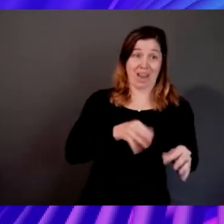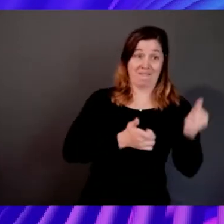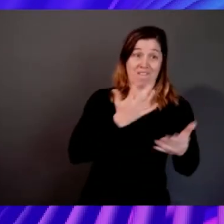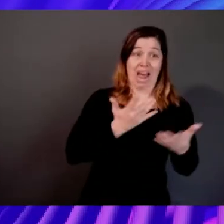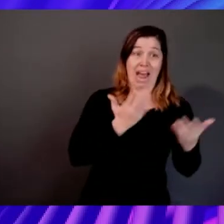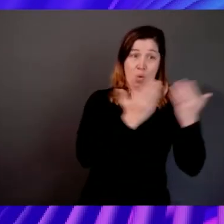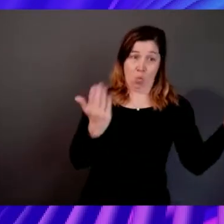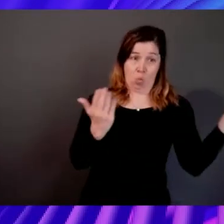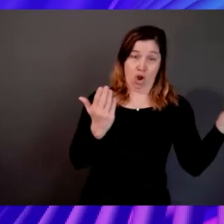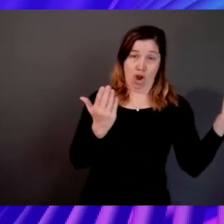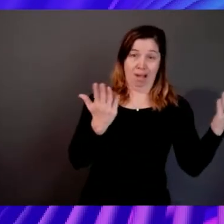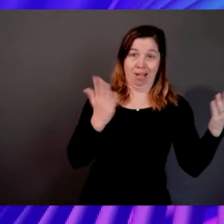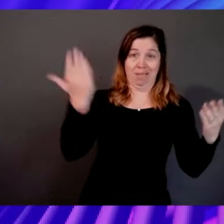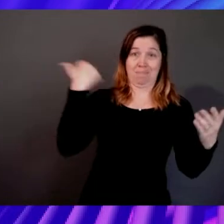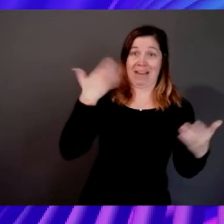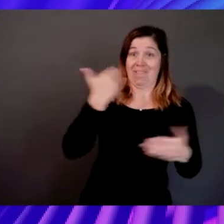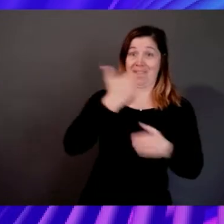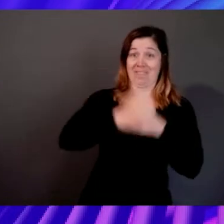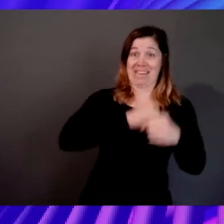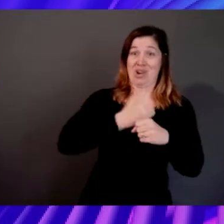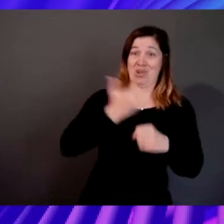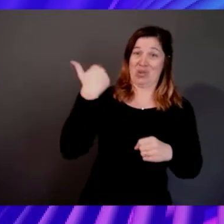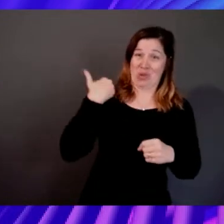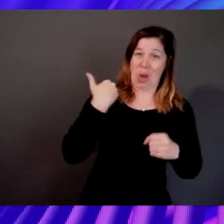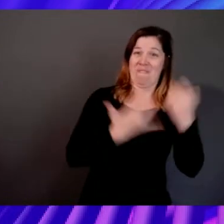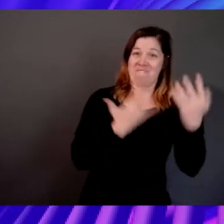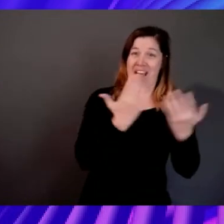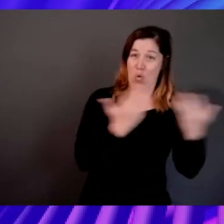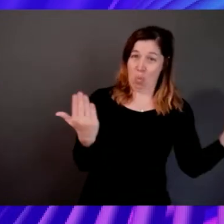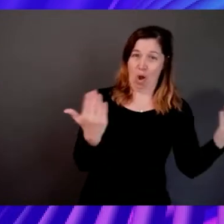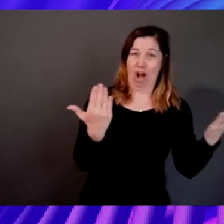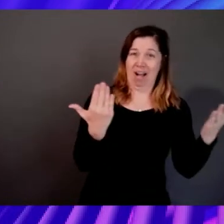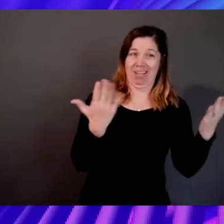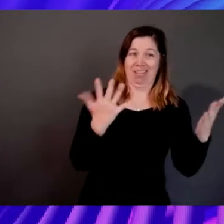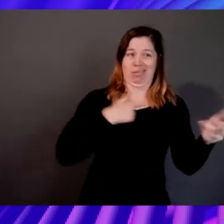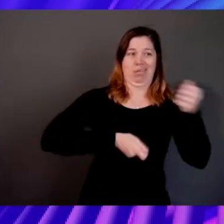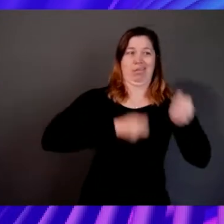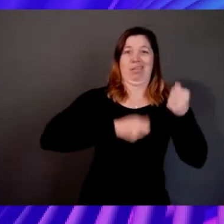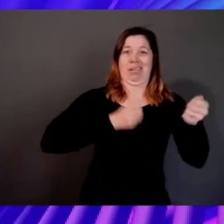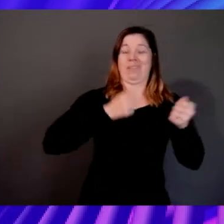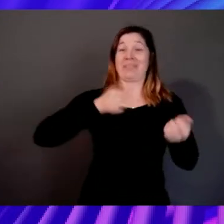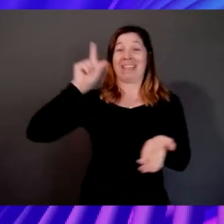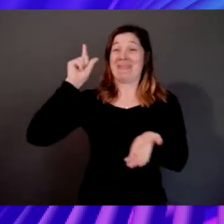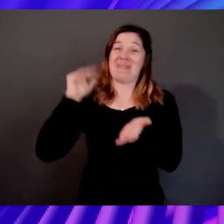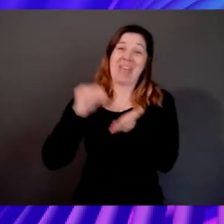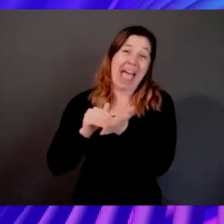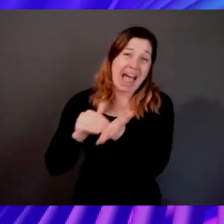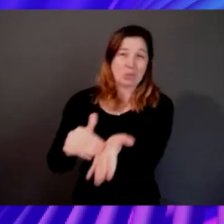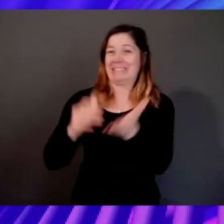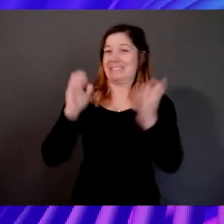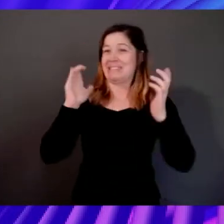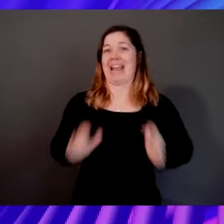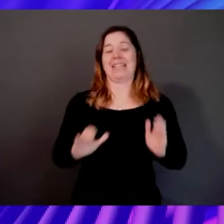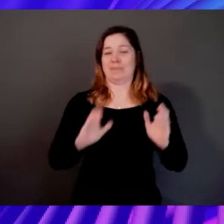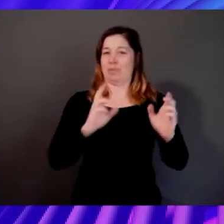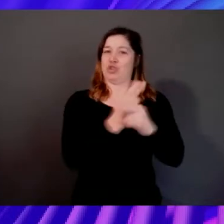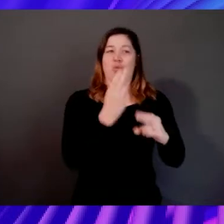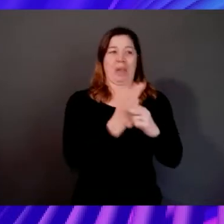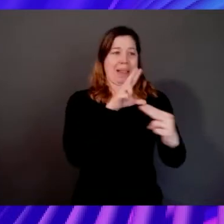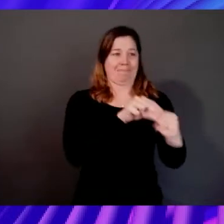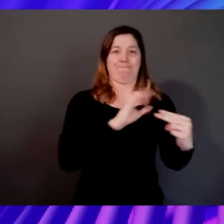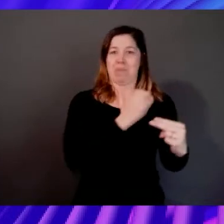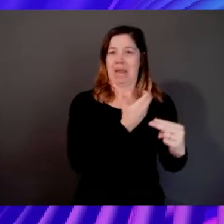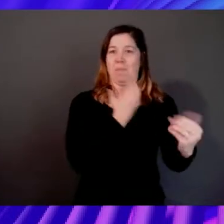years ago. We have thousands of customers in AWS that are utilizing our VM series firewalls and CN series, which is